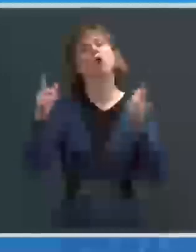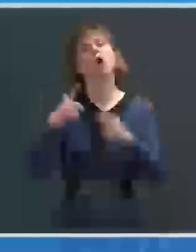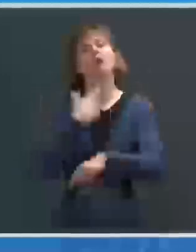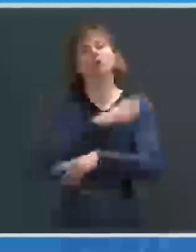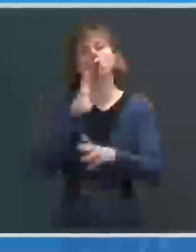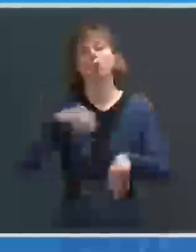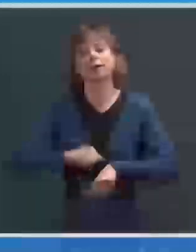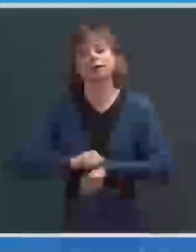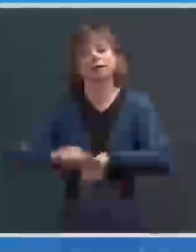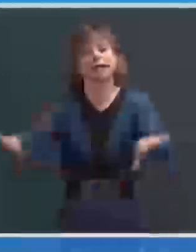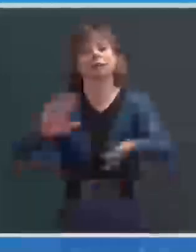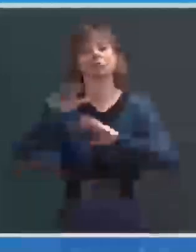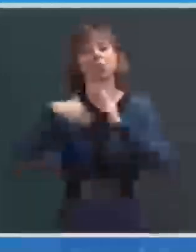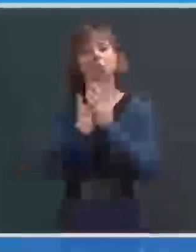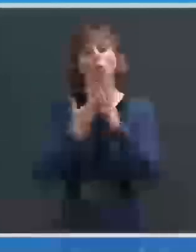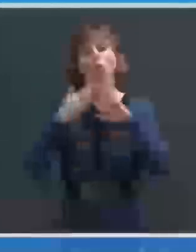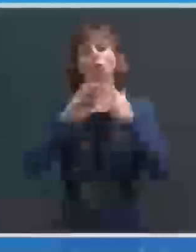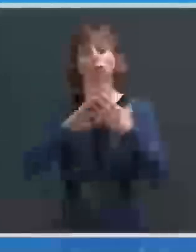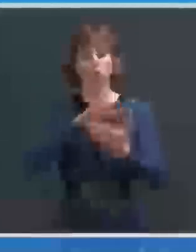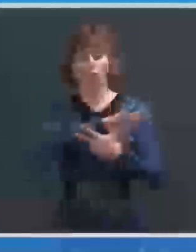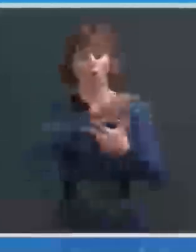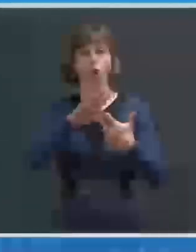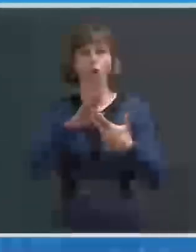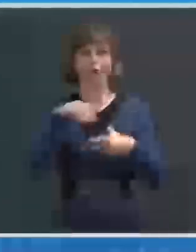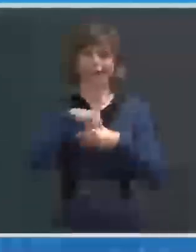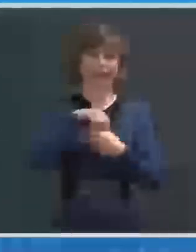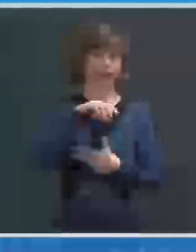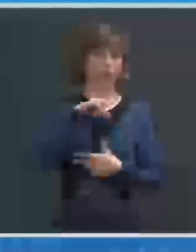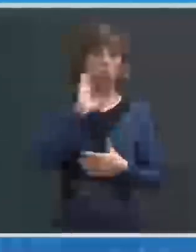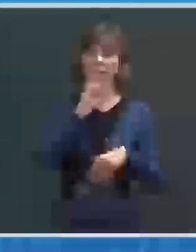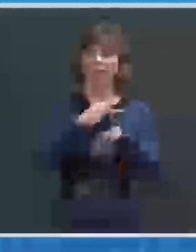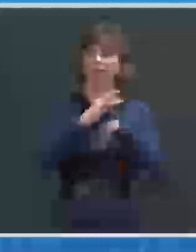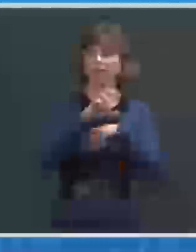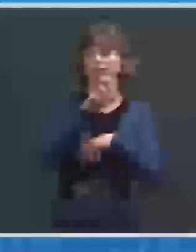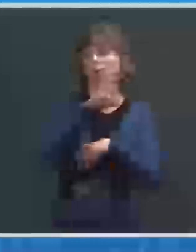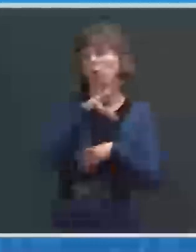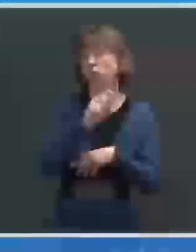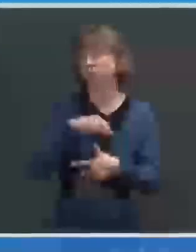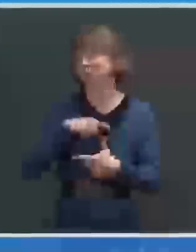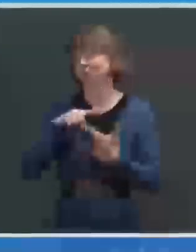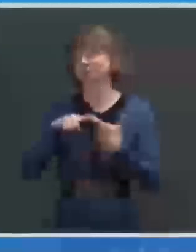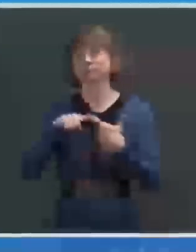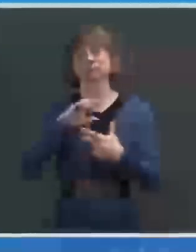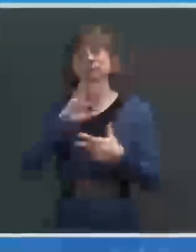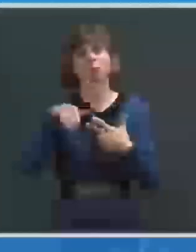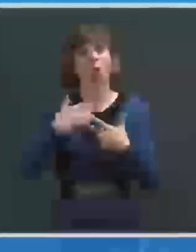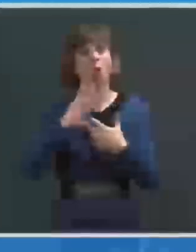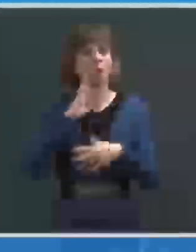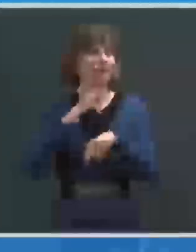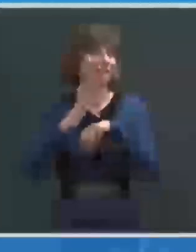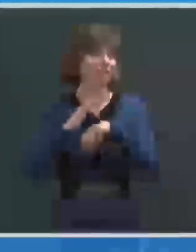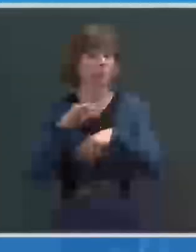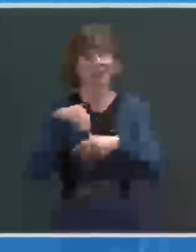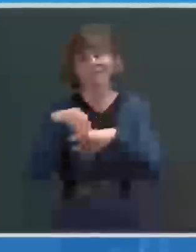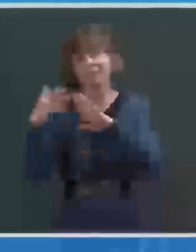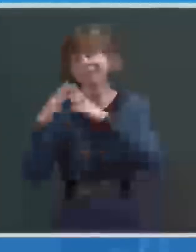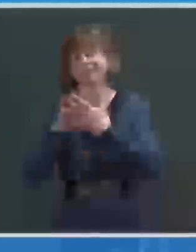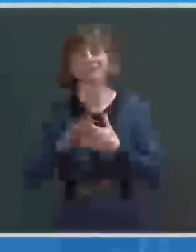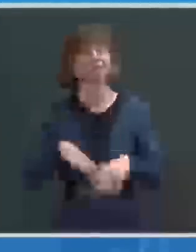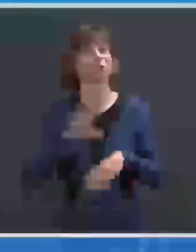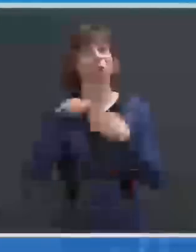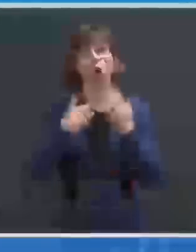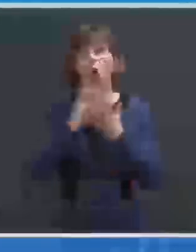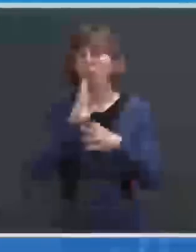three authorized vaccines available in the suburbs, all three available in the cities, all three available on the coast and in the